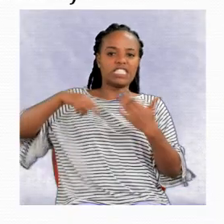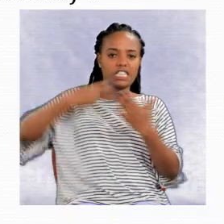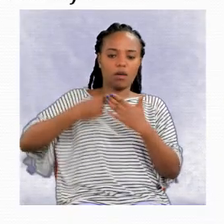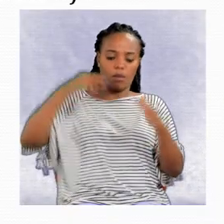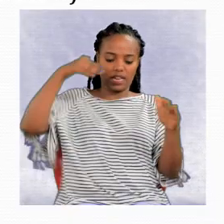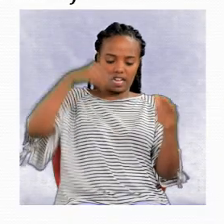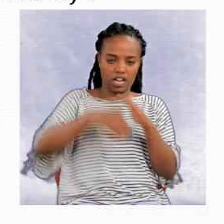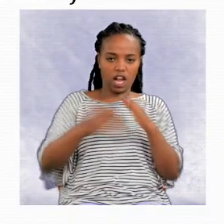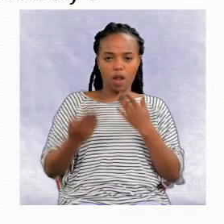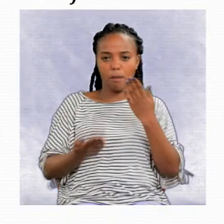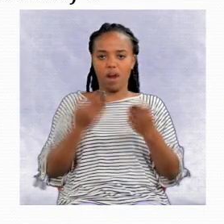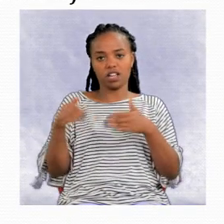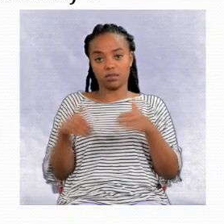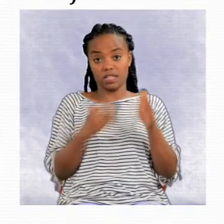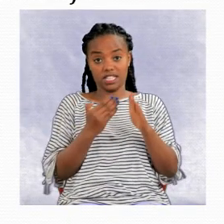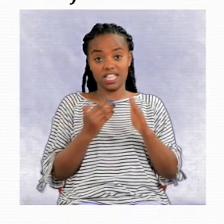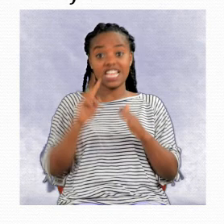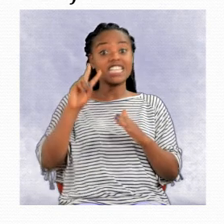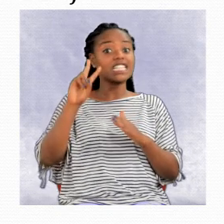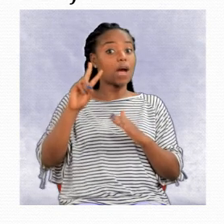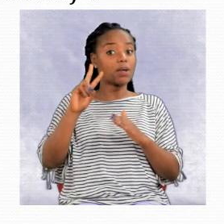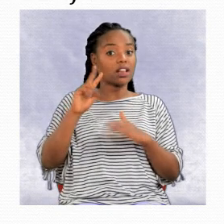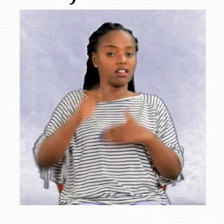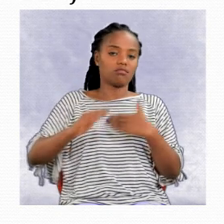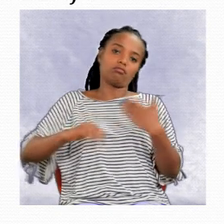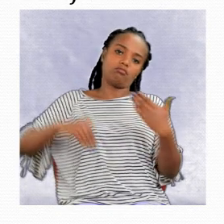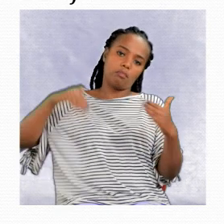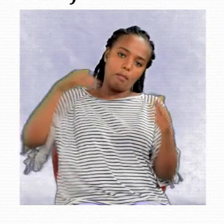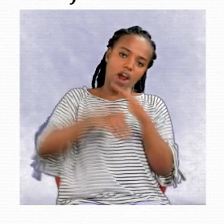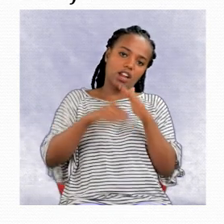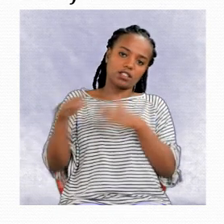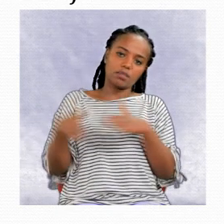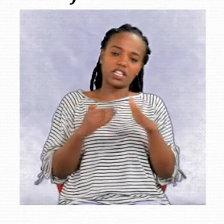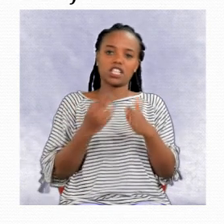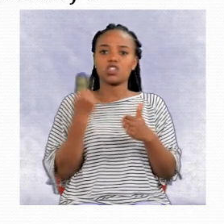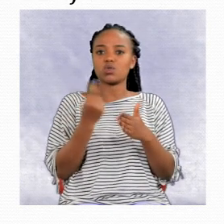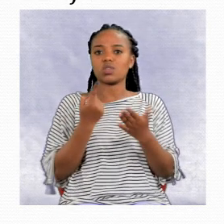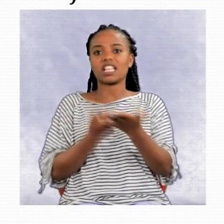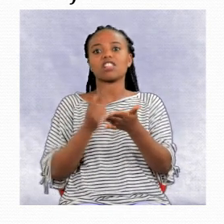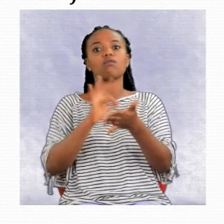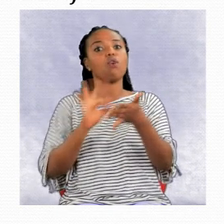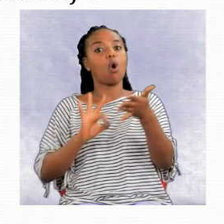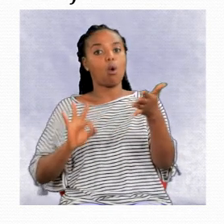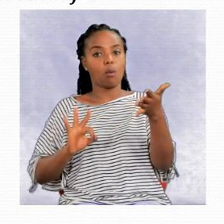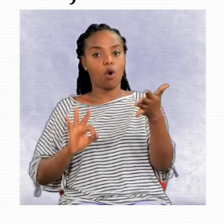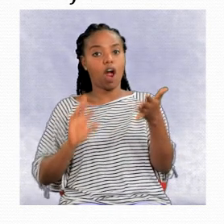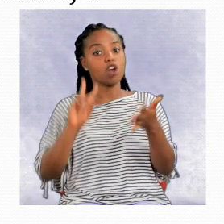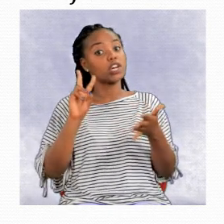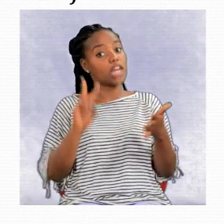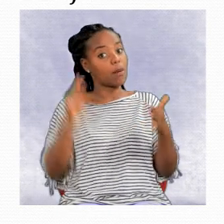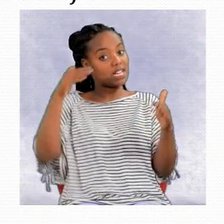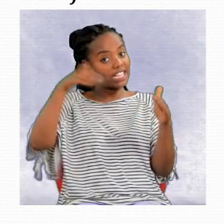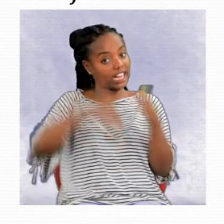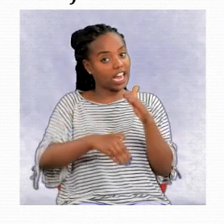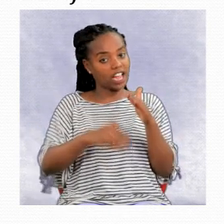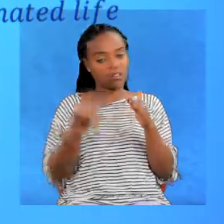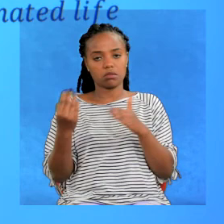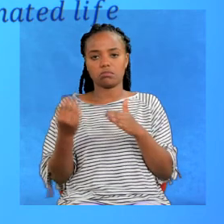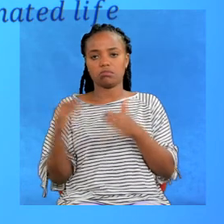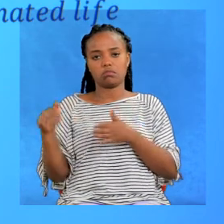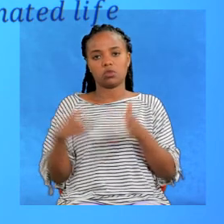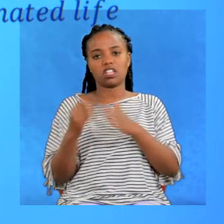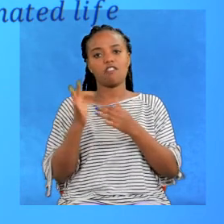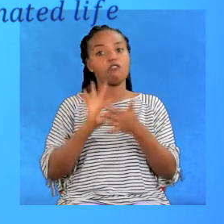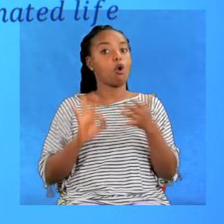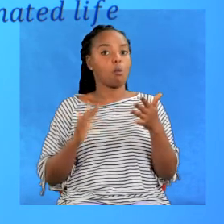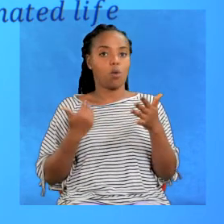method. So double declining balance method, to use this one, we have a formula for double declining balance method. So in